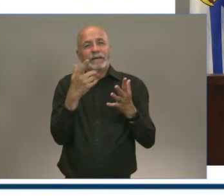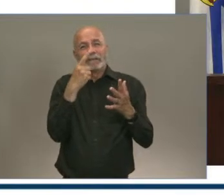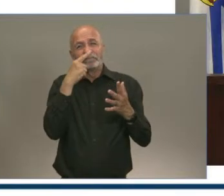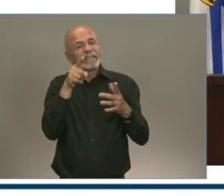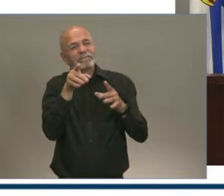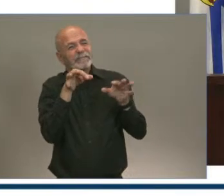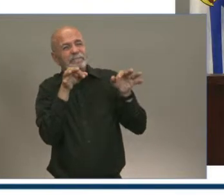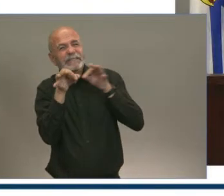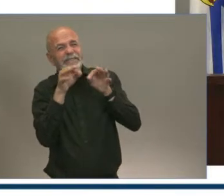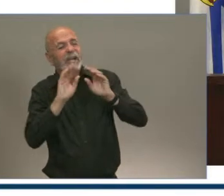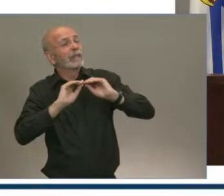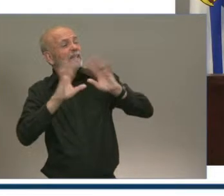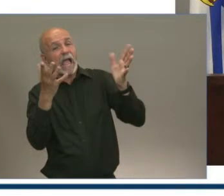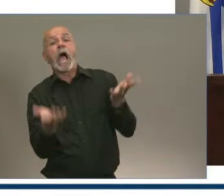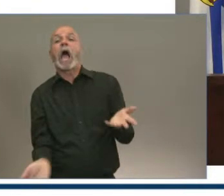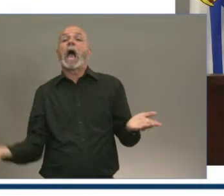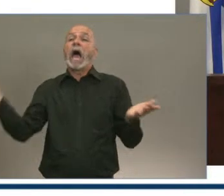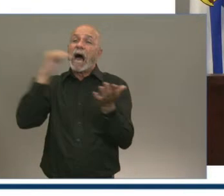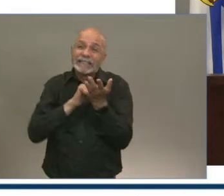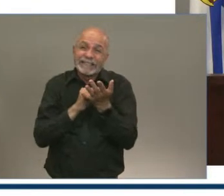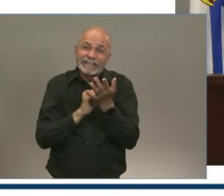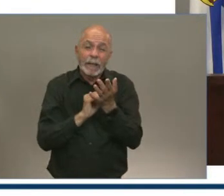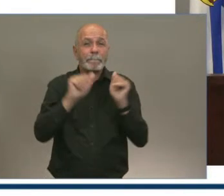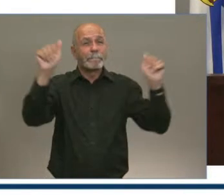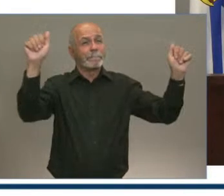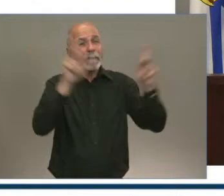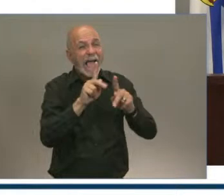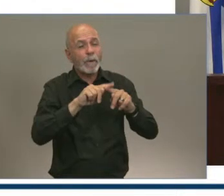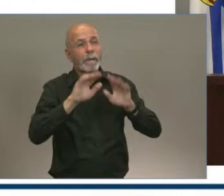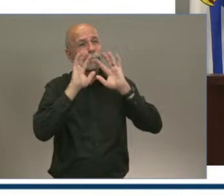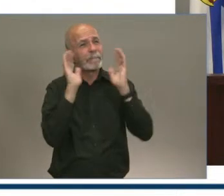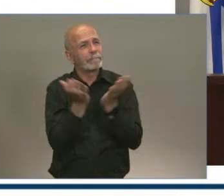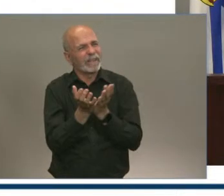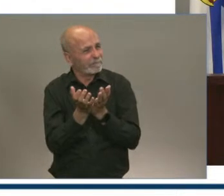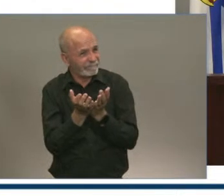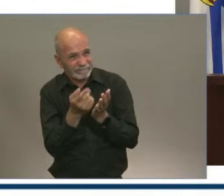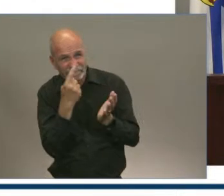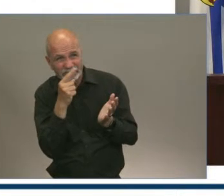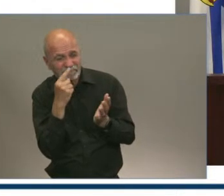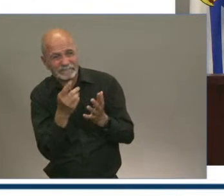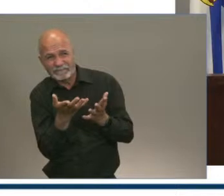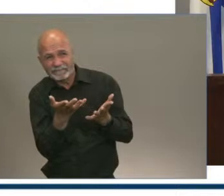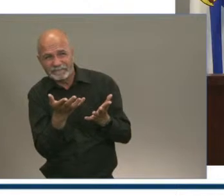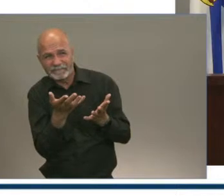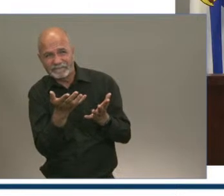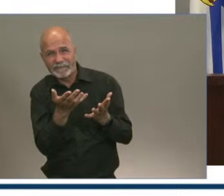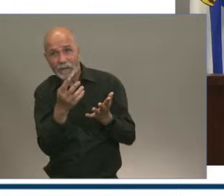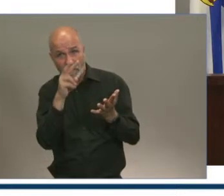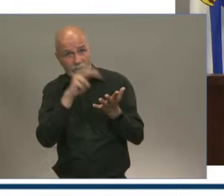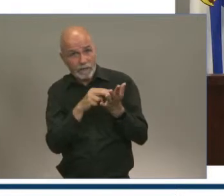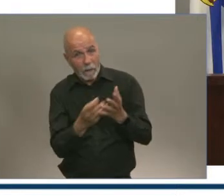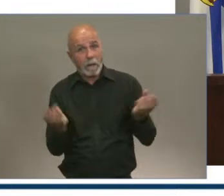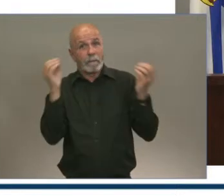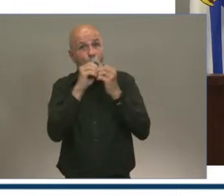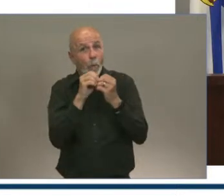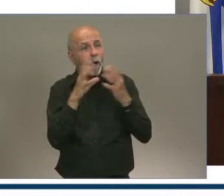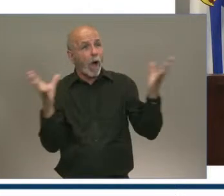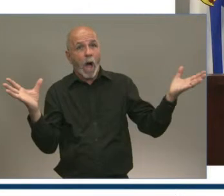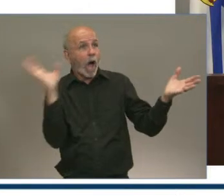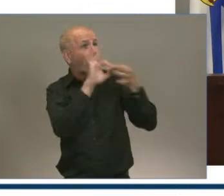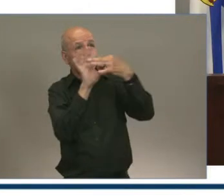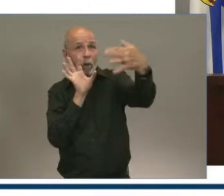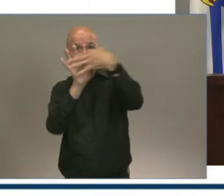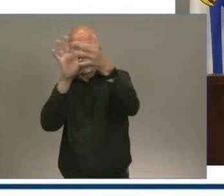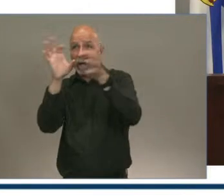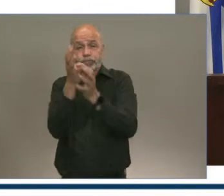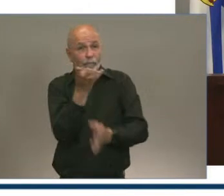by reconstituting it. Might it be maybe more coordination as to when you let other people from the rest of